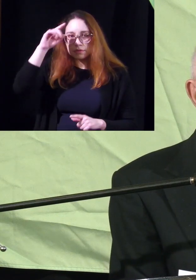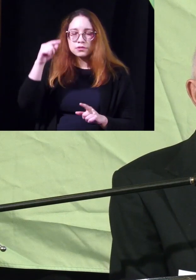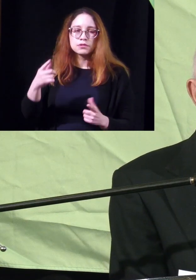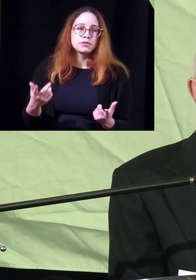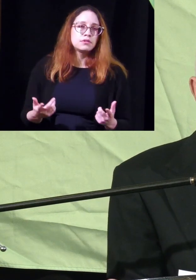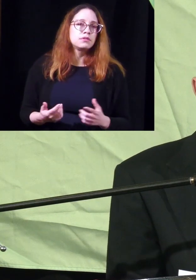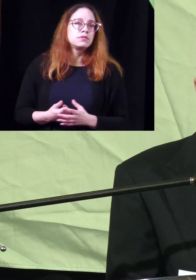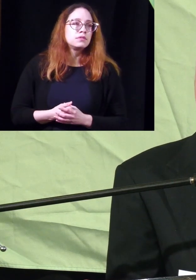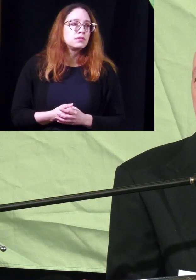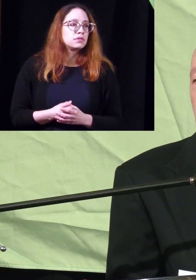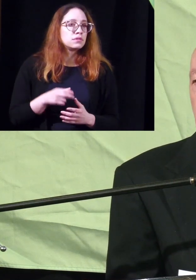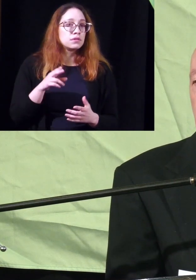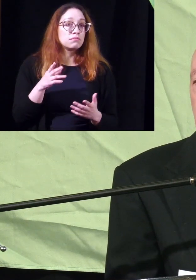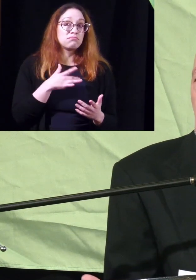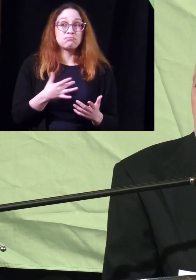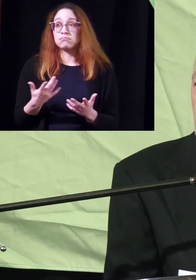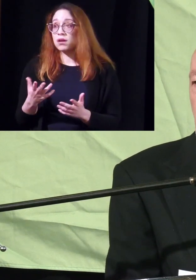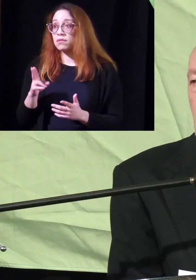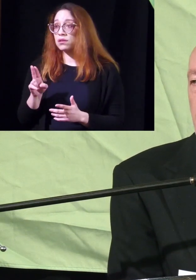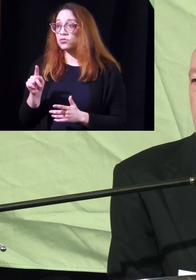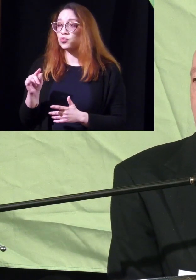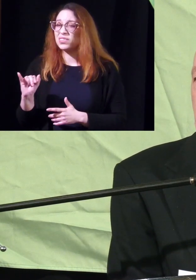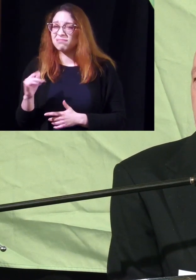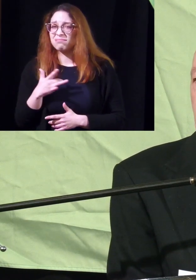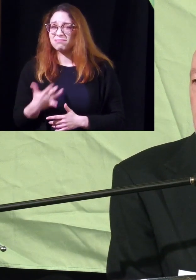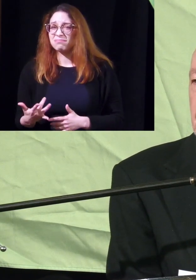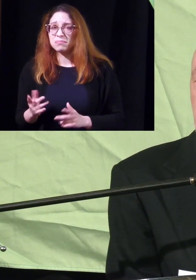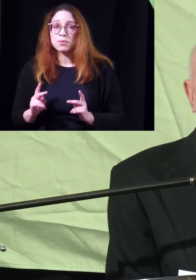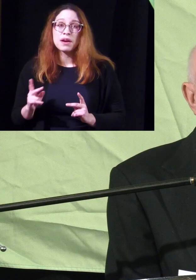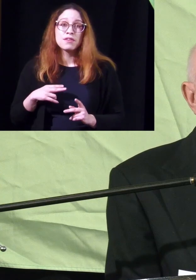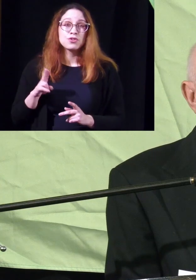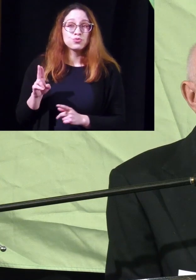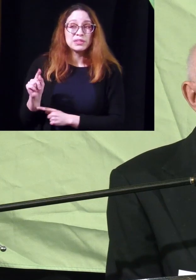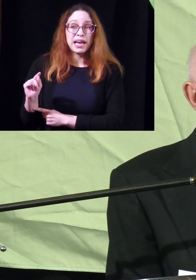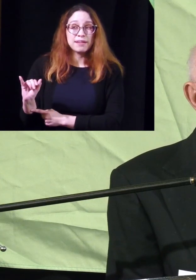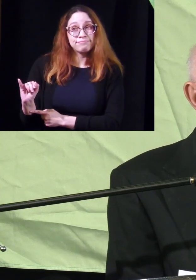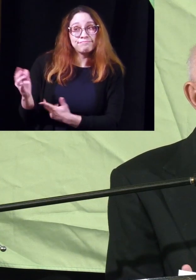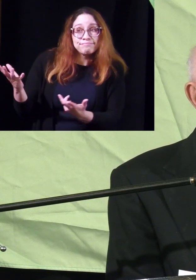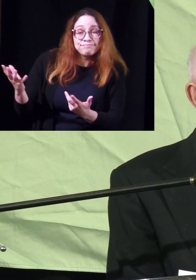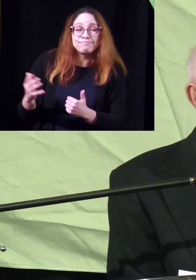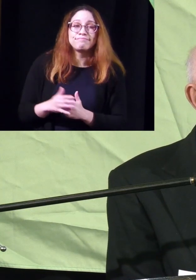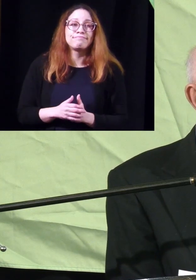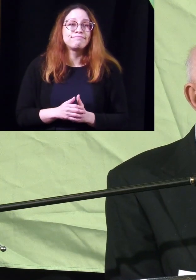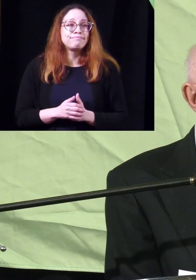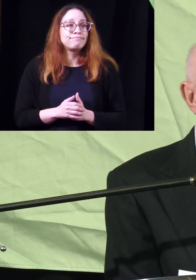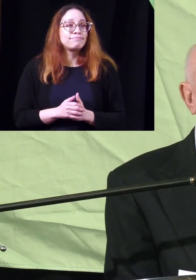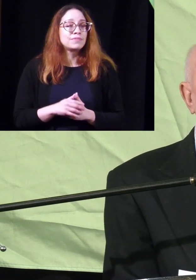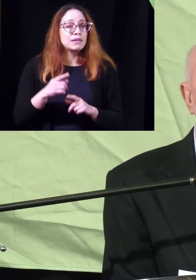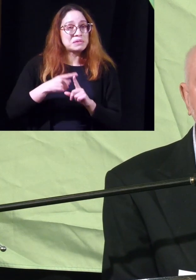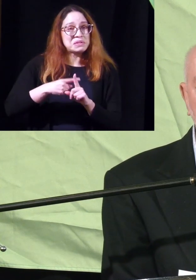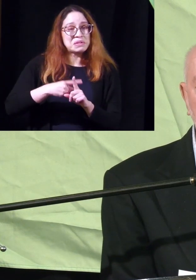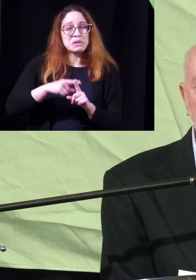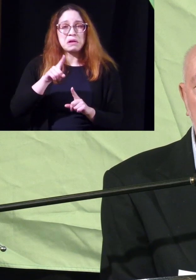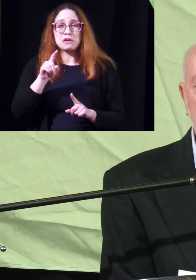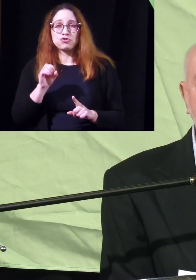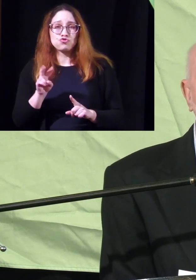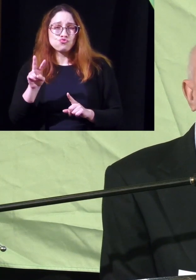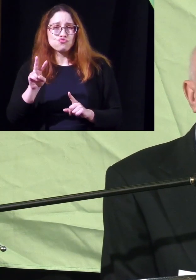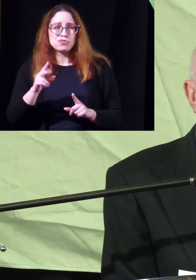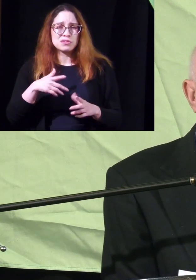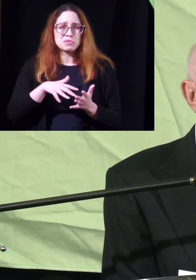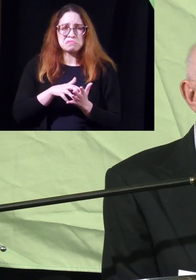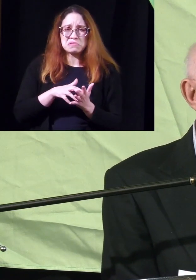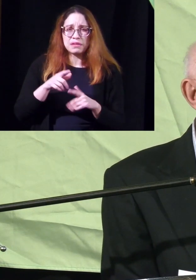that? UTI. Common. People may have urinary tract infections. Temperature's 102 degrees. They feel weak. They